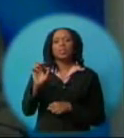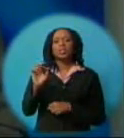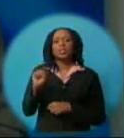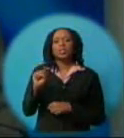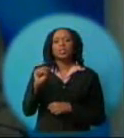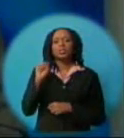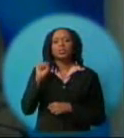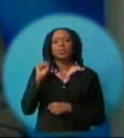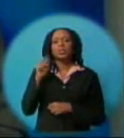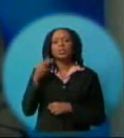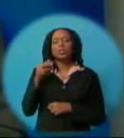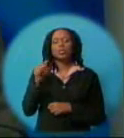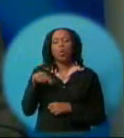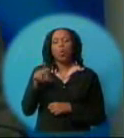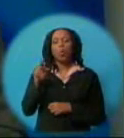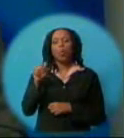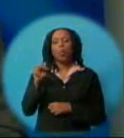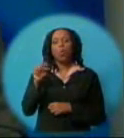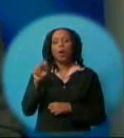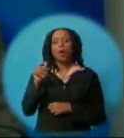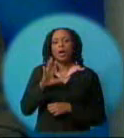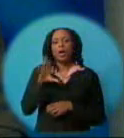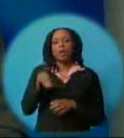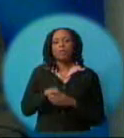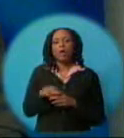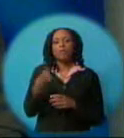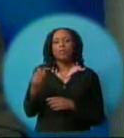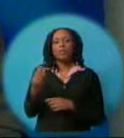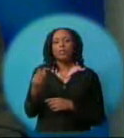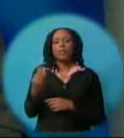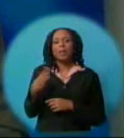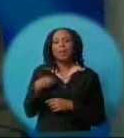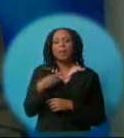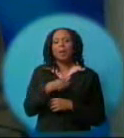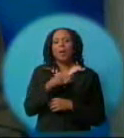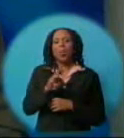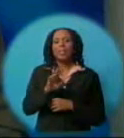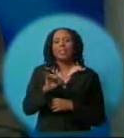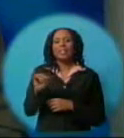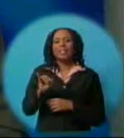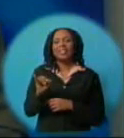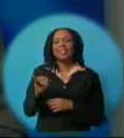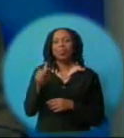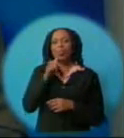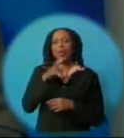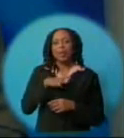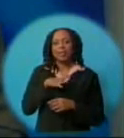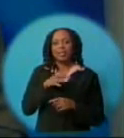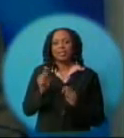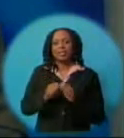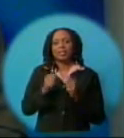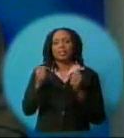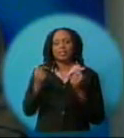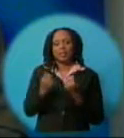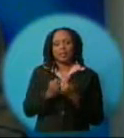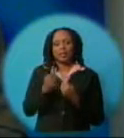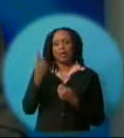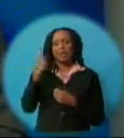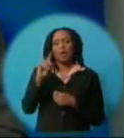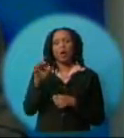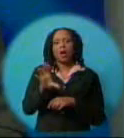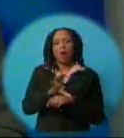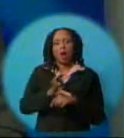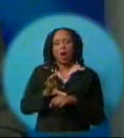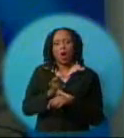Shaquana Quinton has been named in a 14-member West Indies women's squad to face Pakistan on the upcoming Tour of the Caribbean.